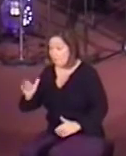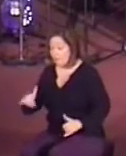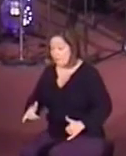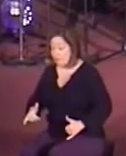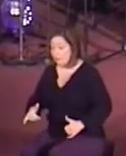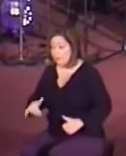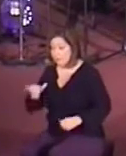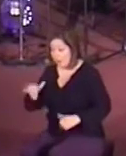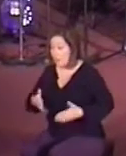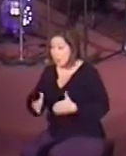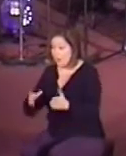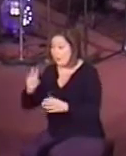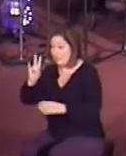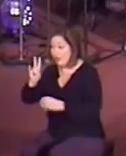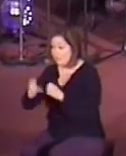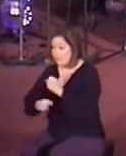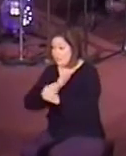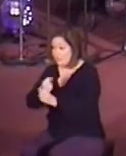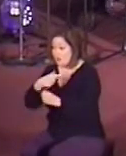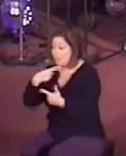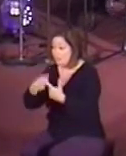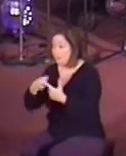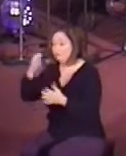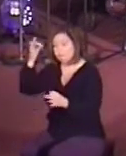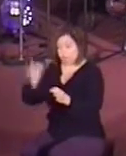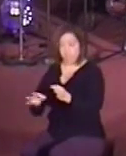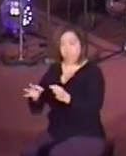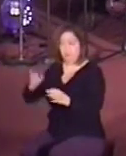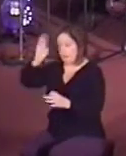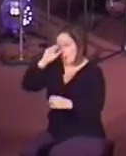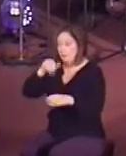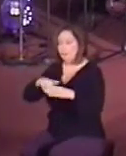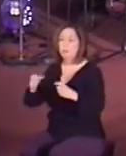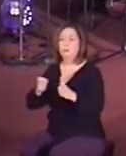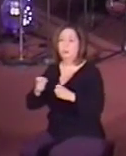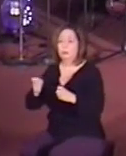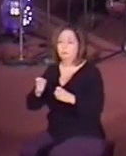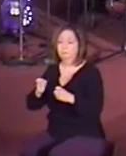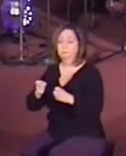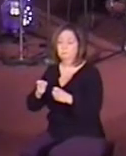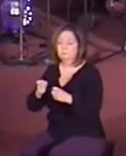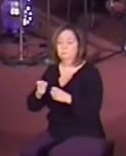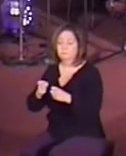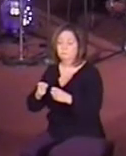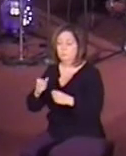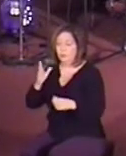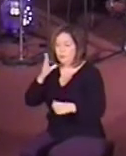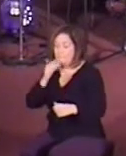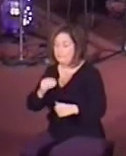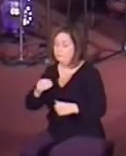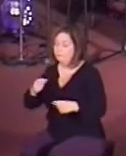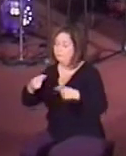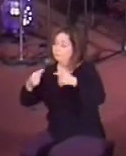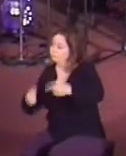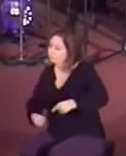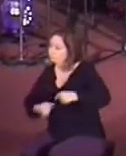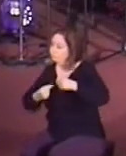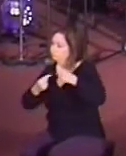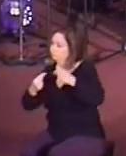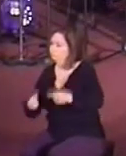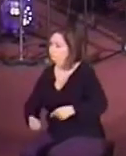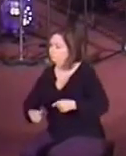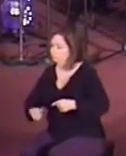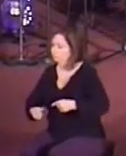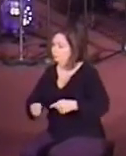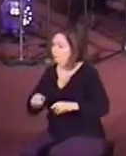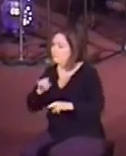for 7 years until you finally make up your mind God is in control. You're going to go through your trial. You're going to go through